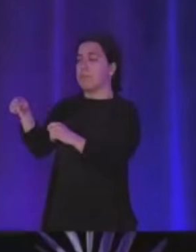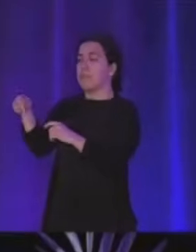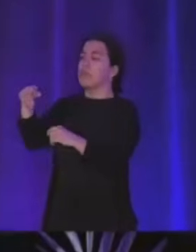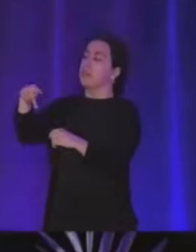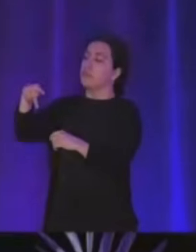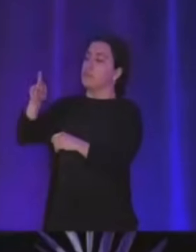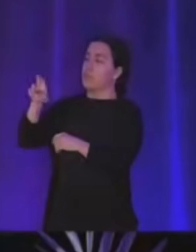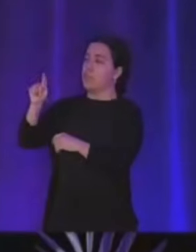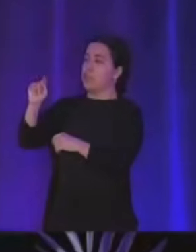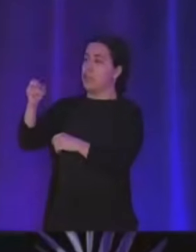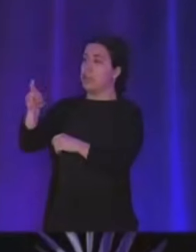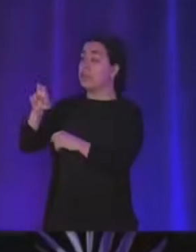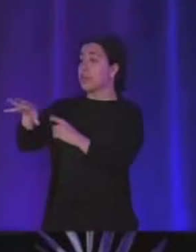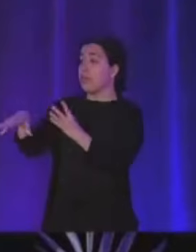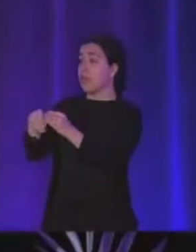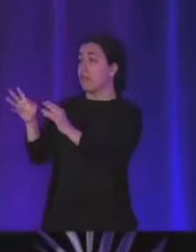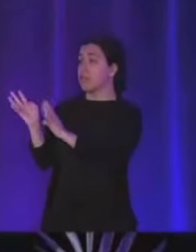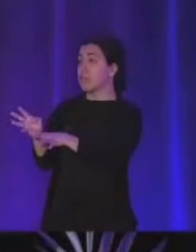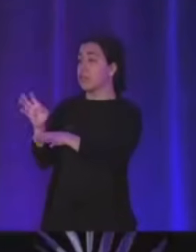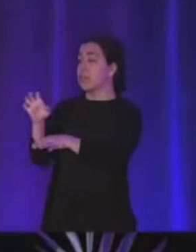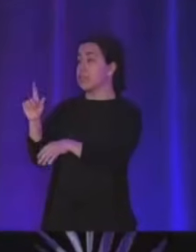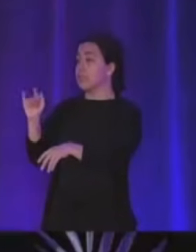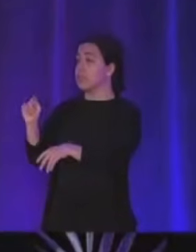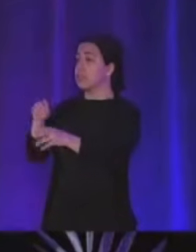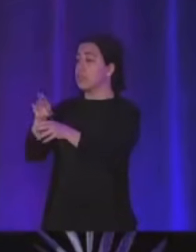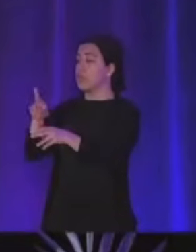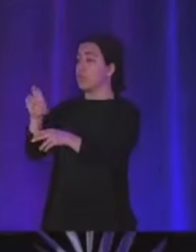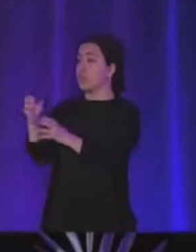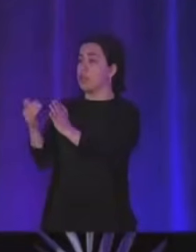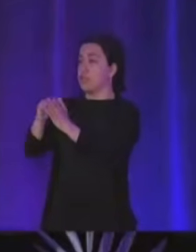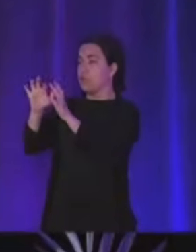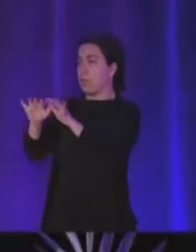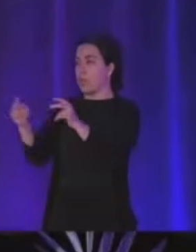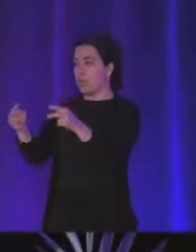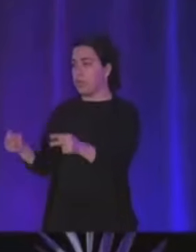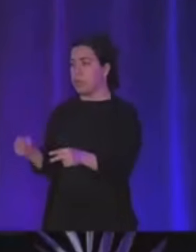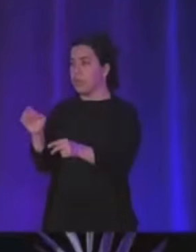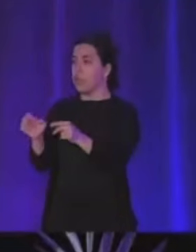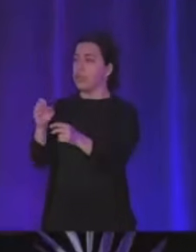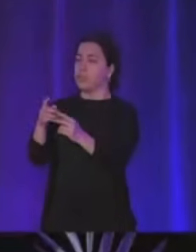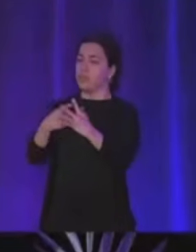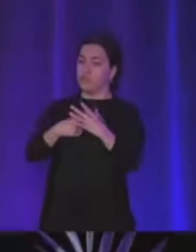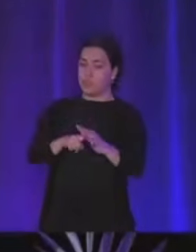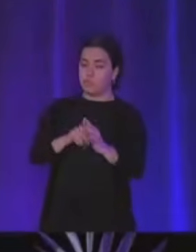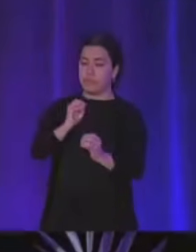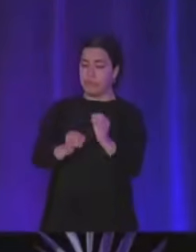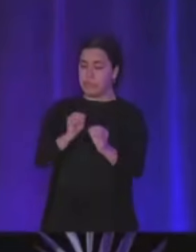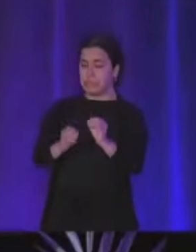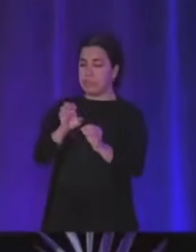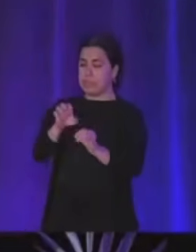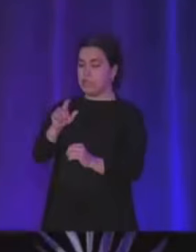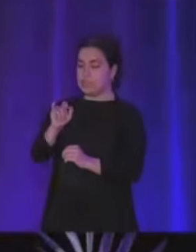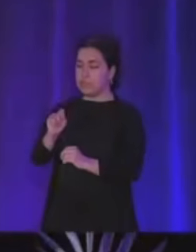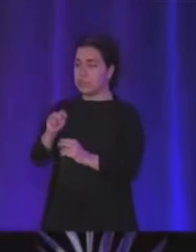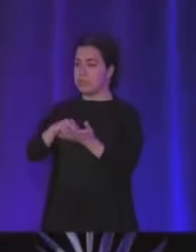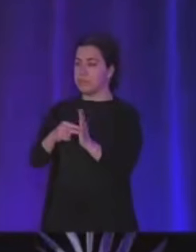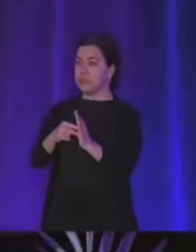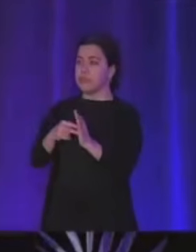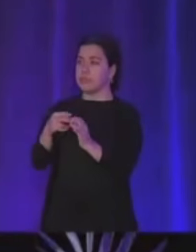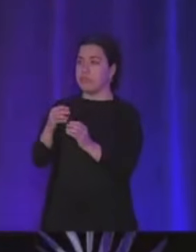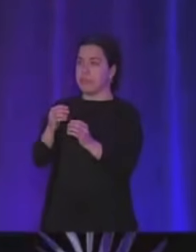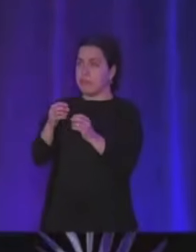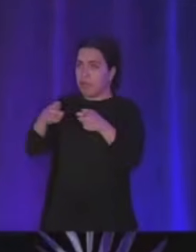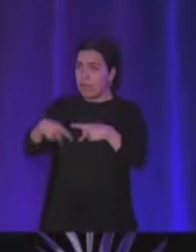And you can also say in your code actions on save, source fix all ESLint, which enables fixing all your shenanigans that are wrong on